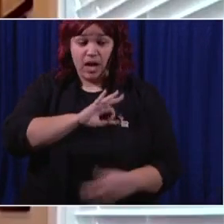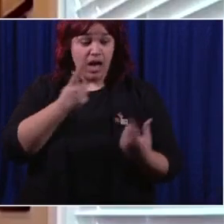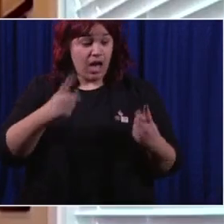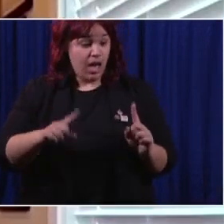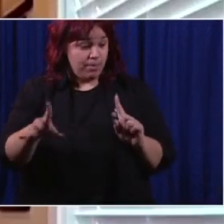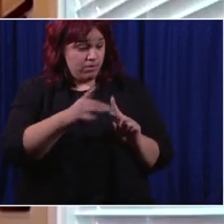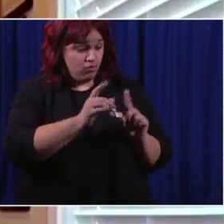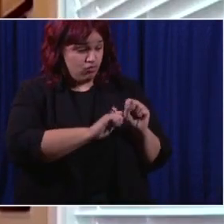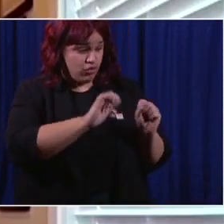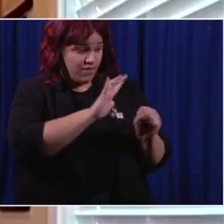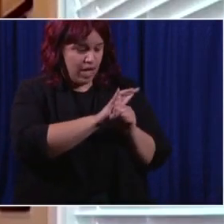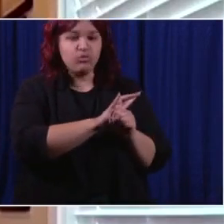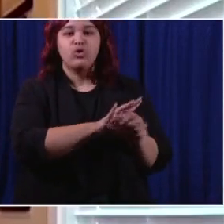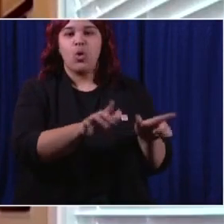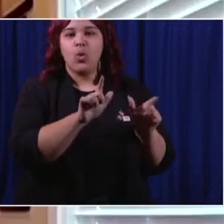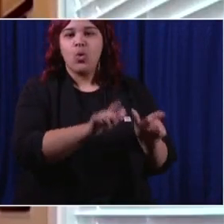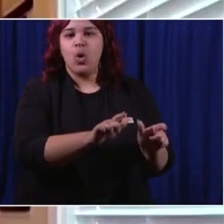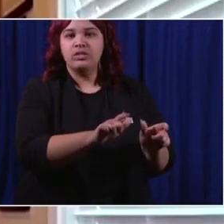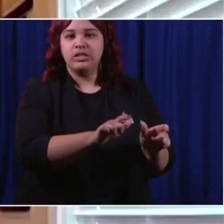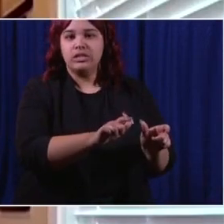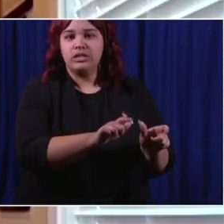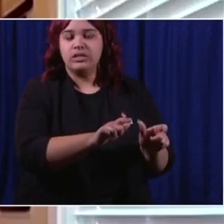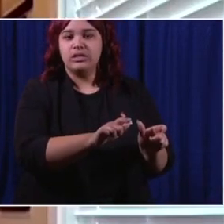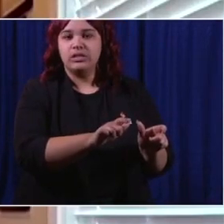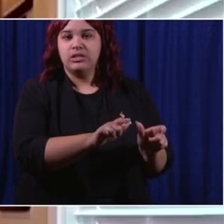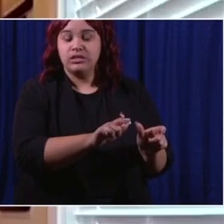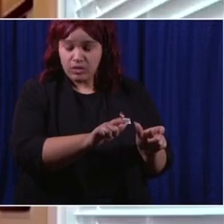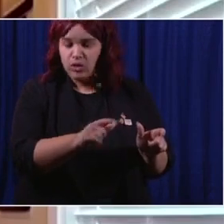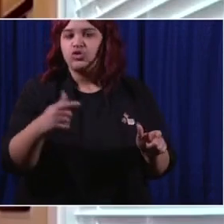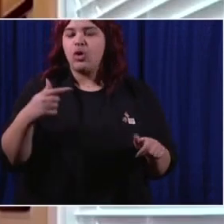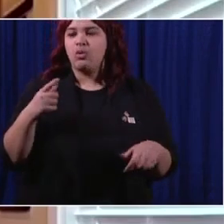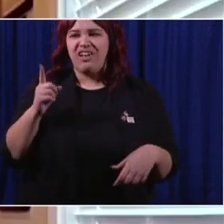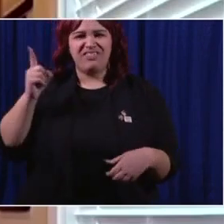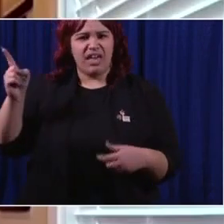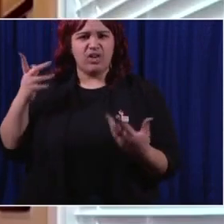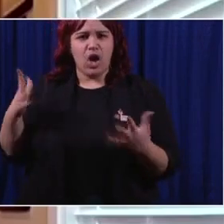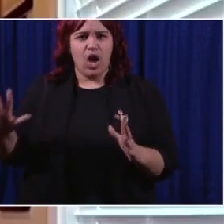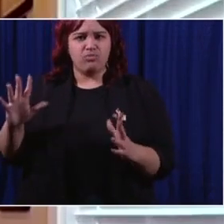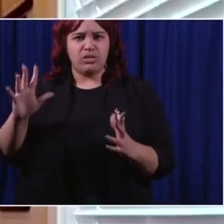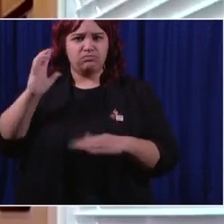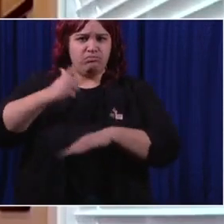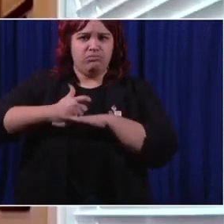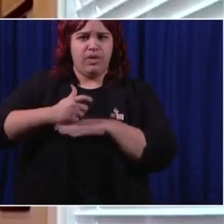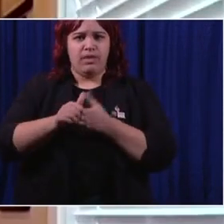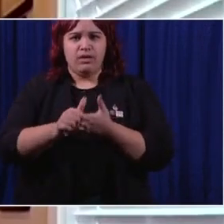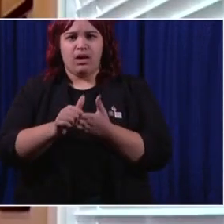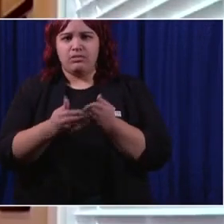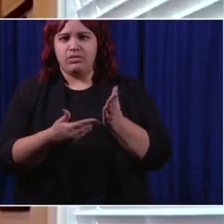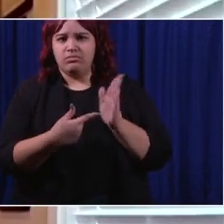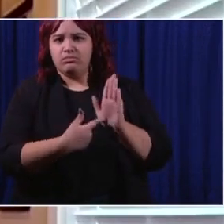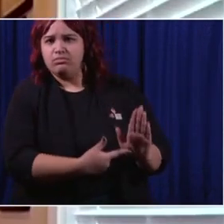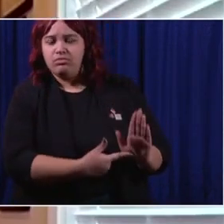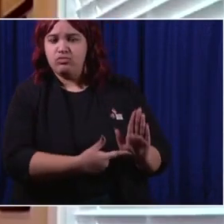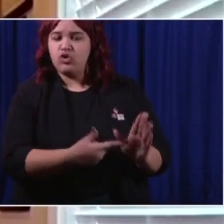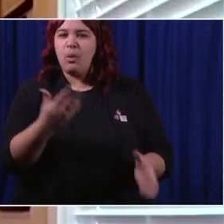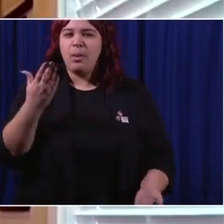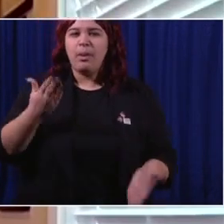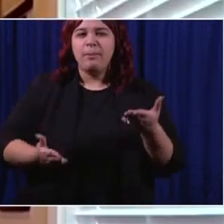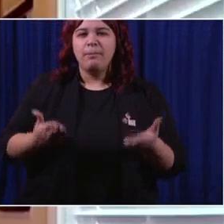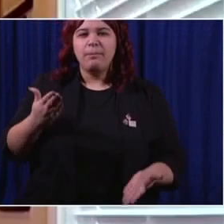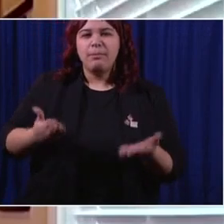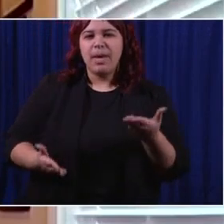people who work in hospitals that offer some alternative guidance. I don't know if some of what you're hearing might relate